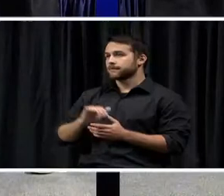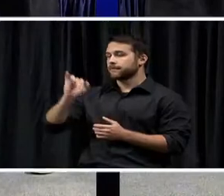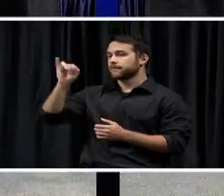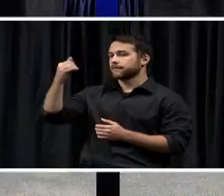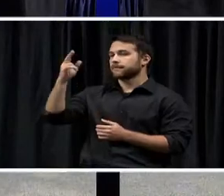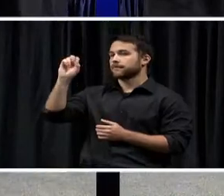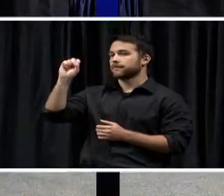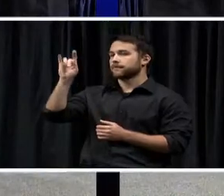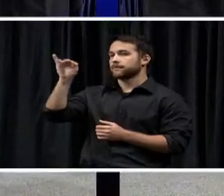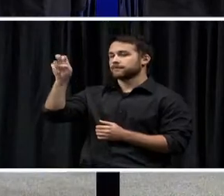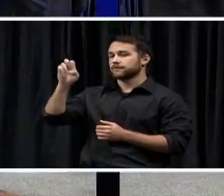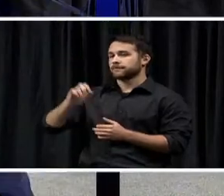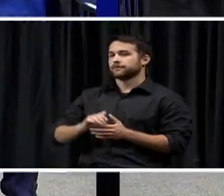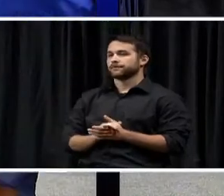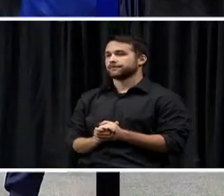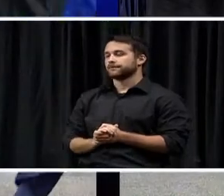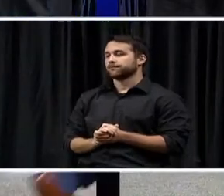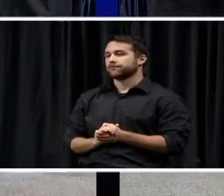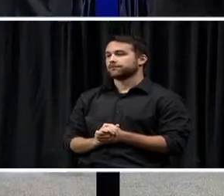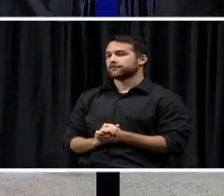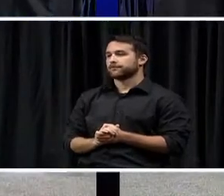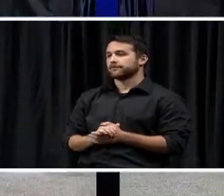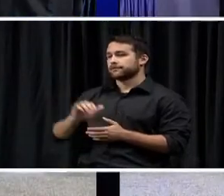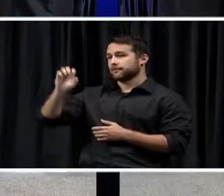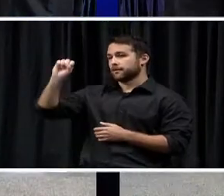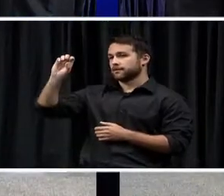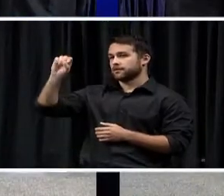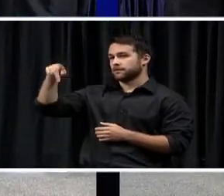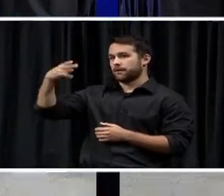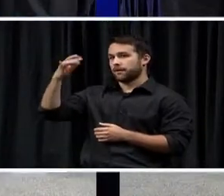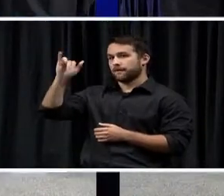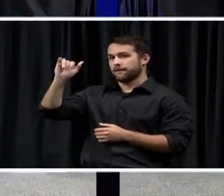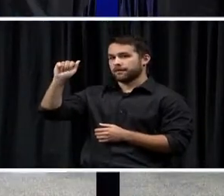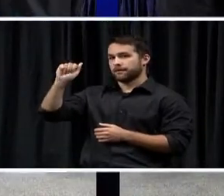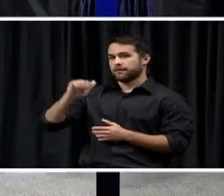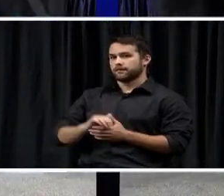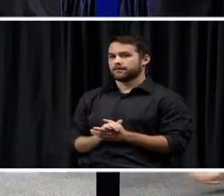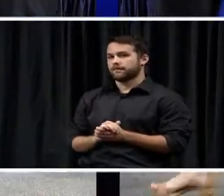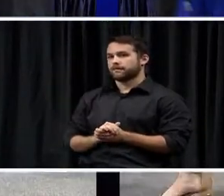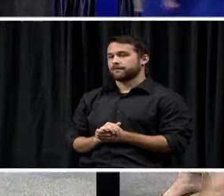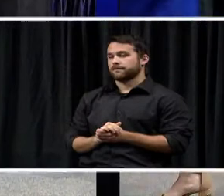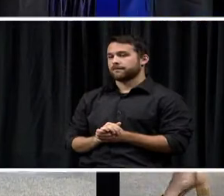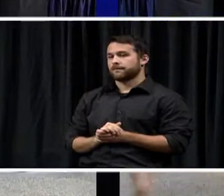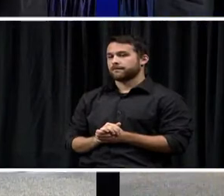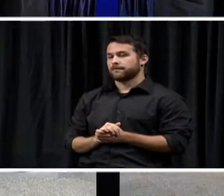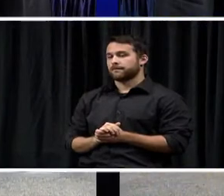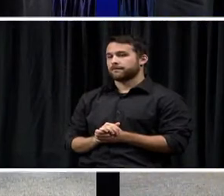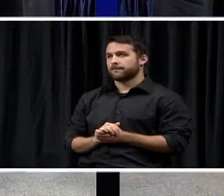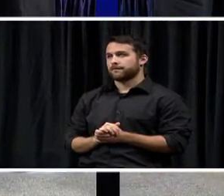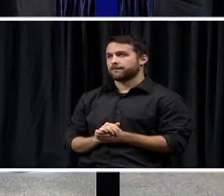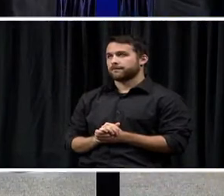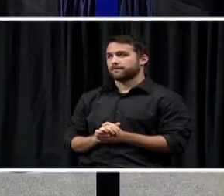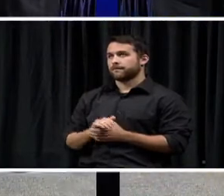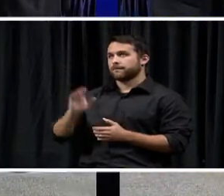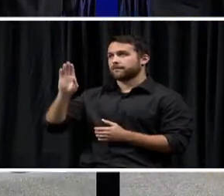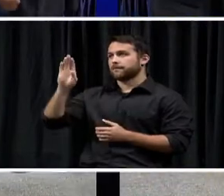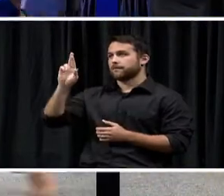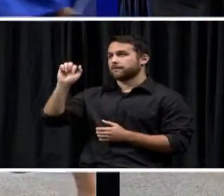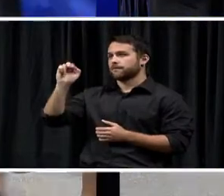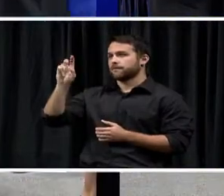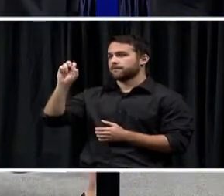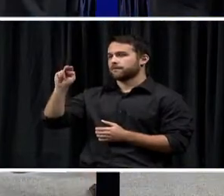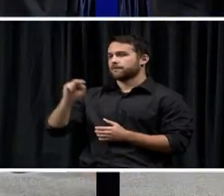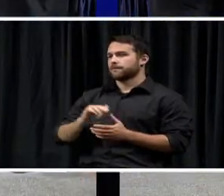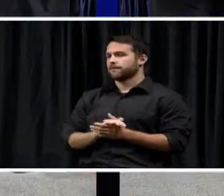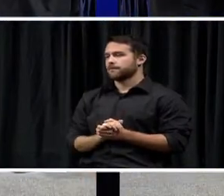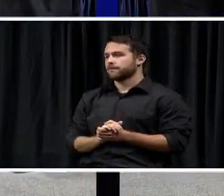Justine Margaret Lawfall. Sophia Regine Muir Link. Brendy Jacqueline